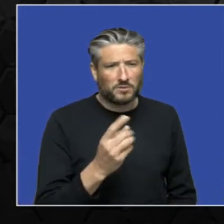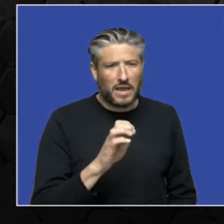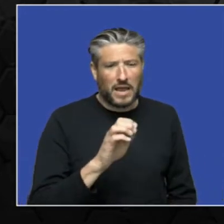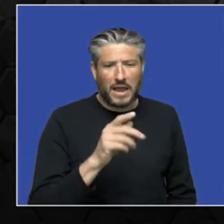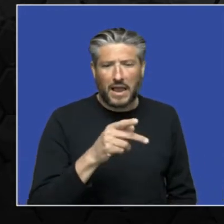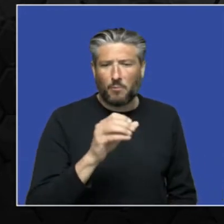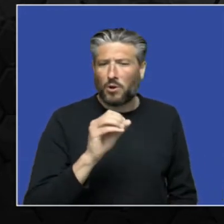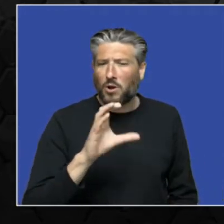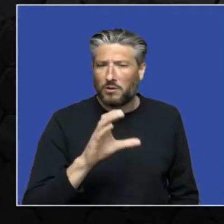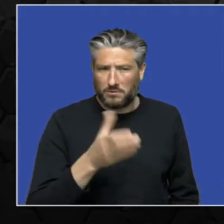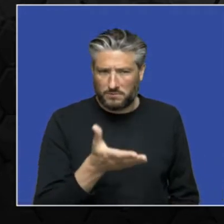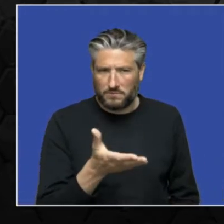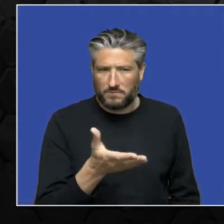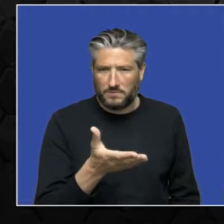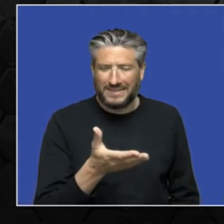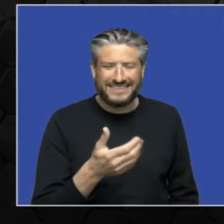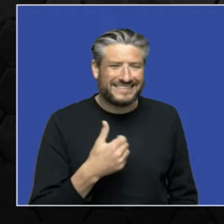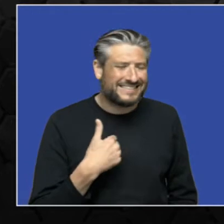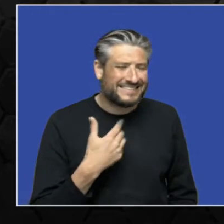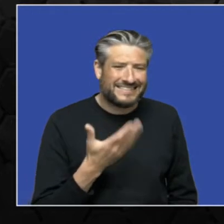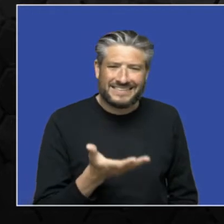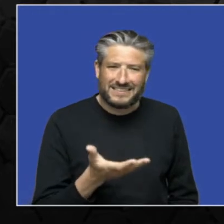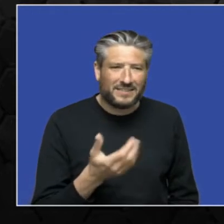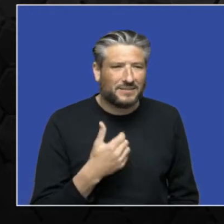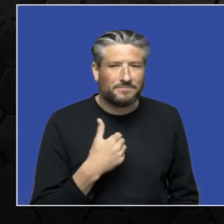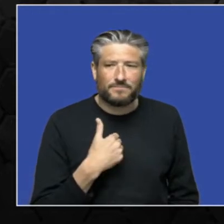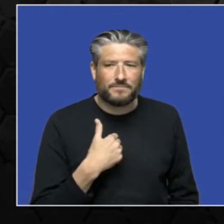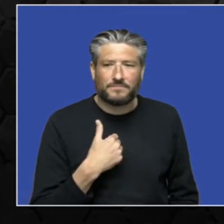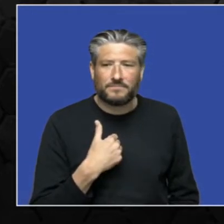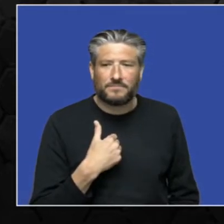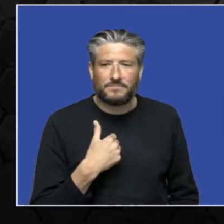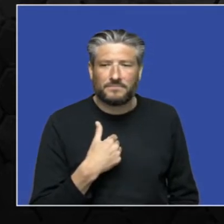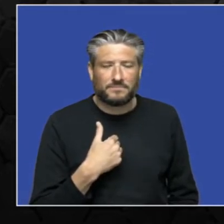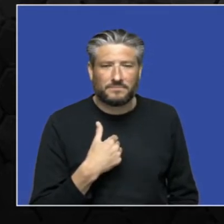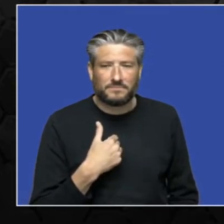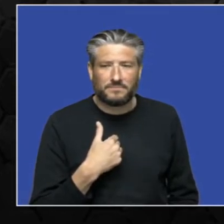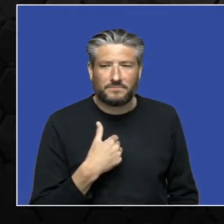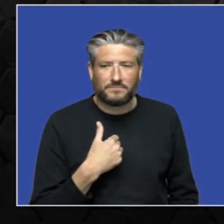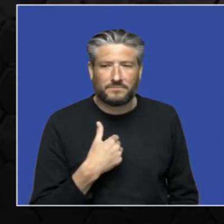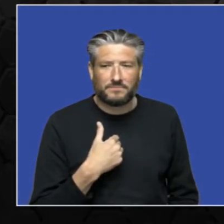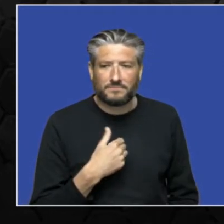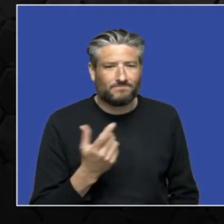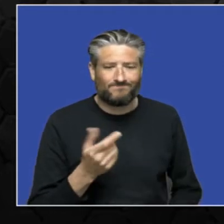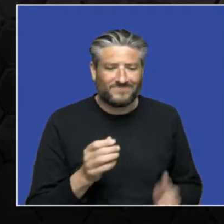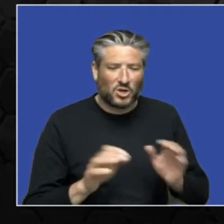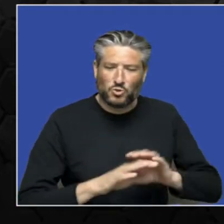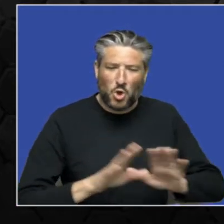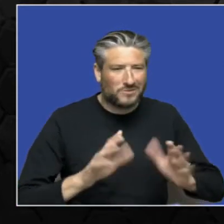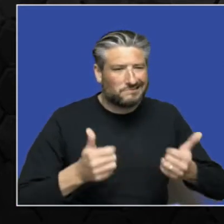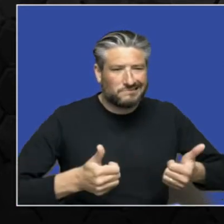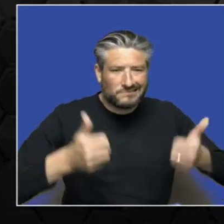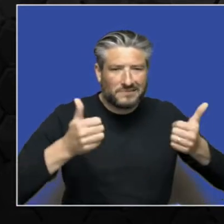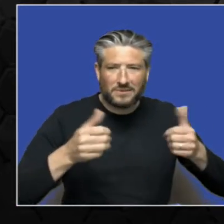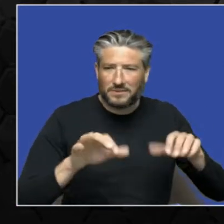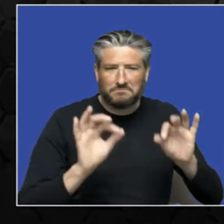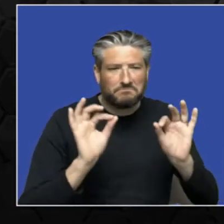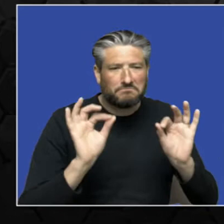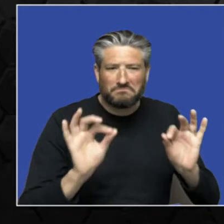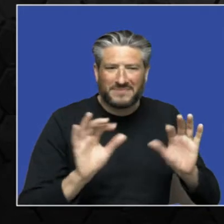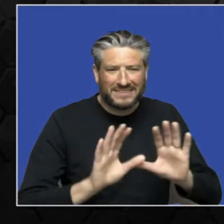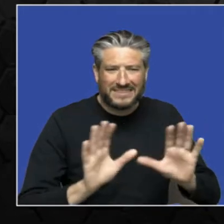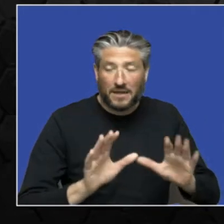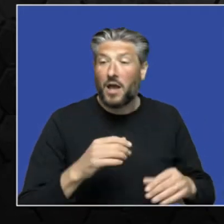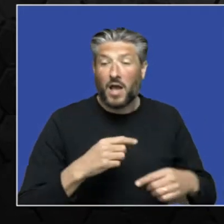not optimal, we can see that once it is done, so we'll skip that and see how it runs through, that